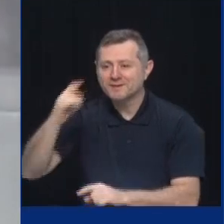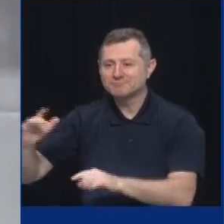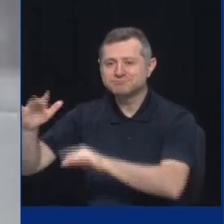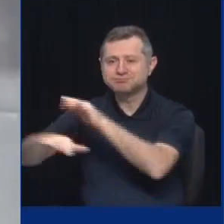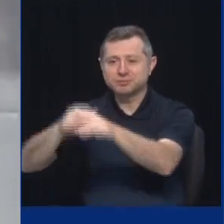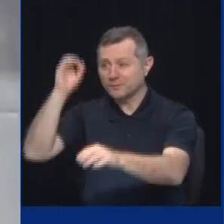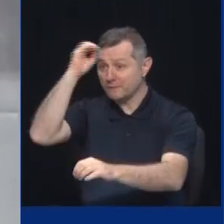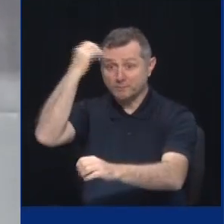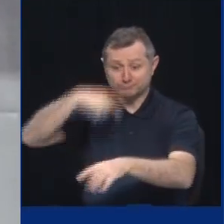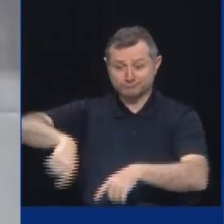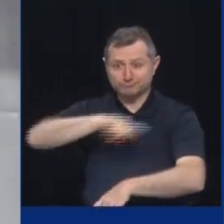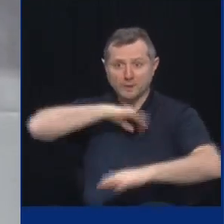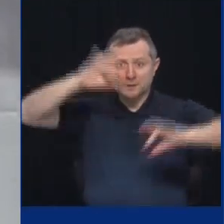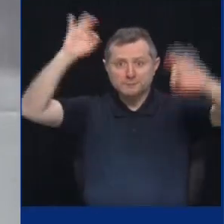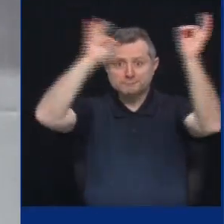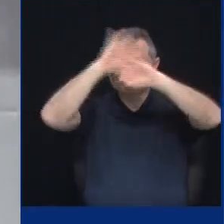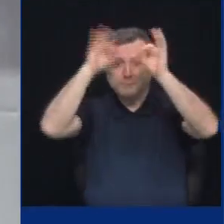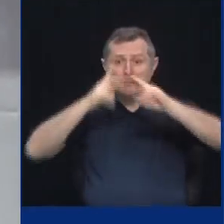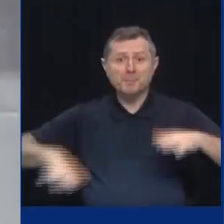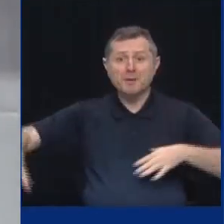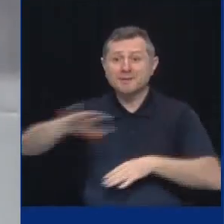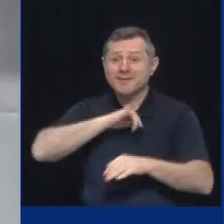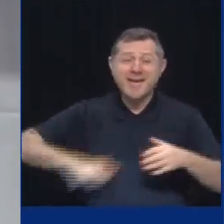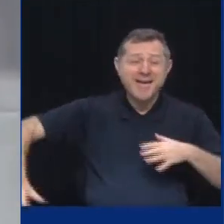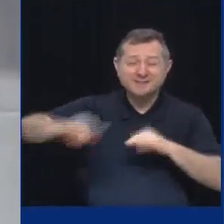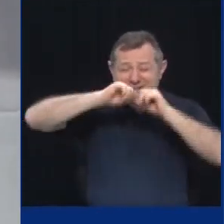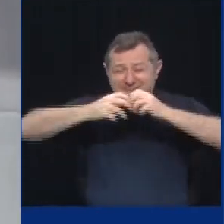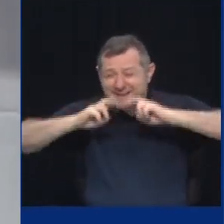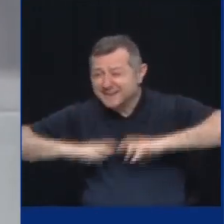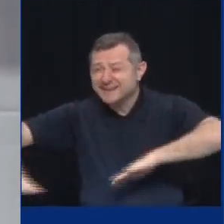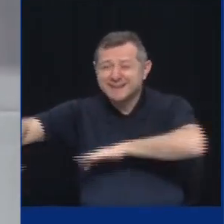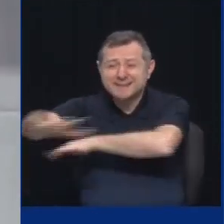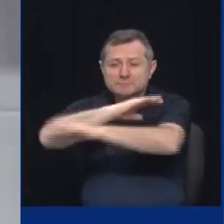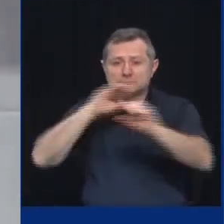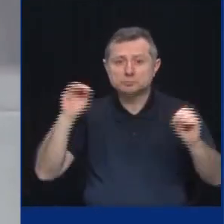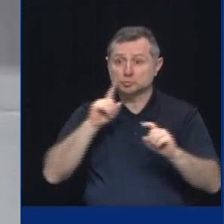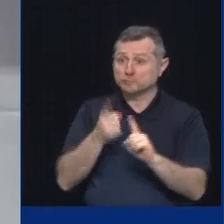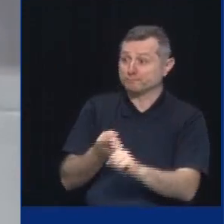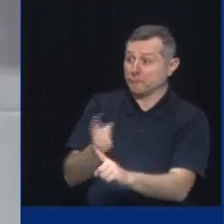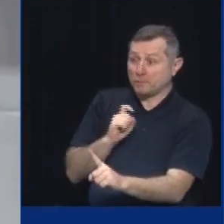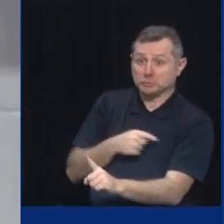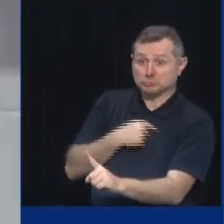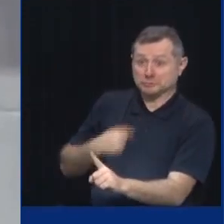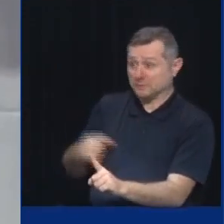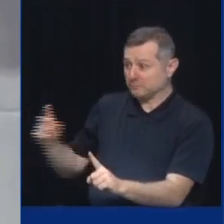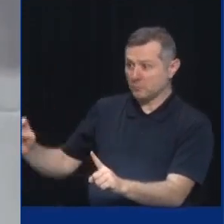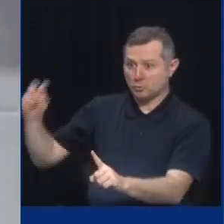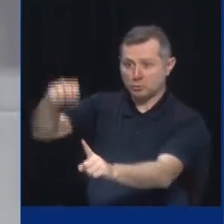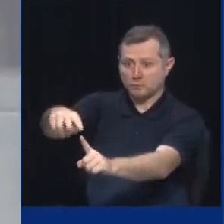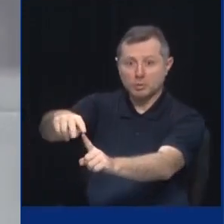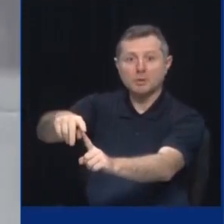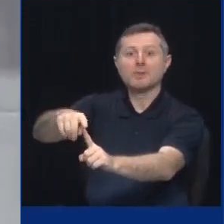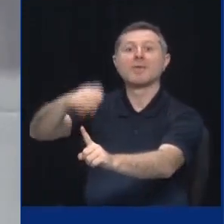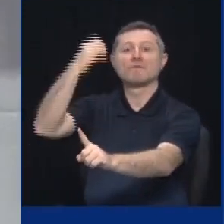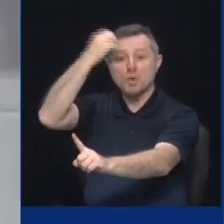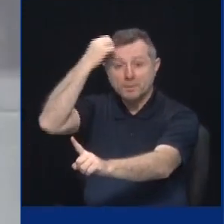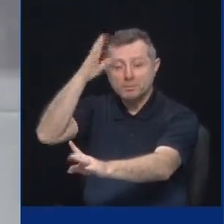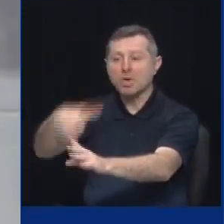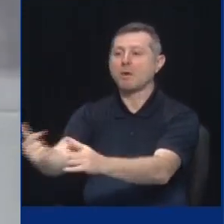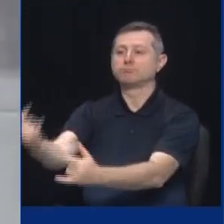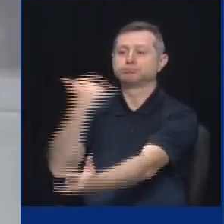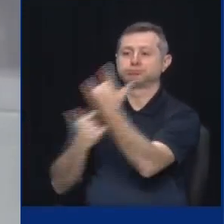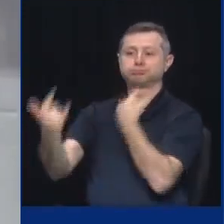all the alphabet soup of agencies, nobody knew. It went from China to Europe, and the flights were coming from Europe to New York, from Italy,